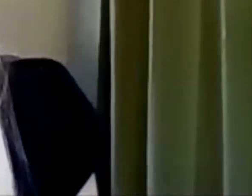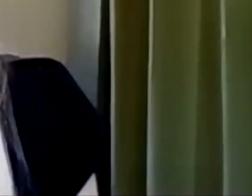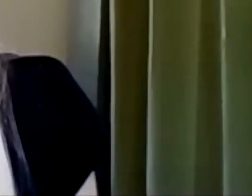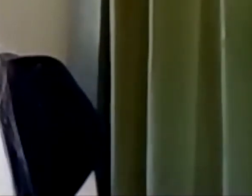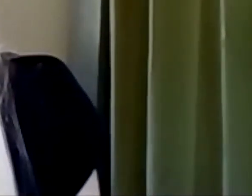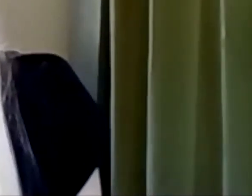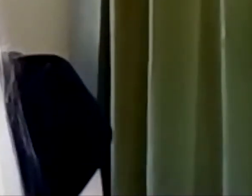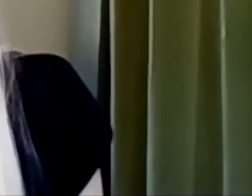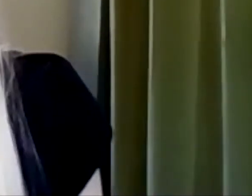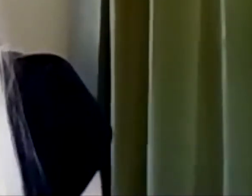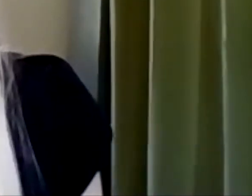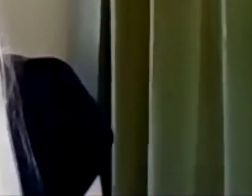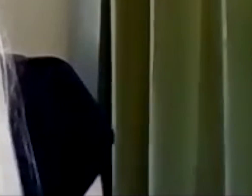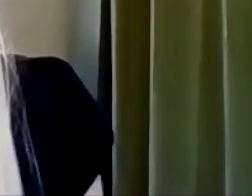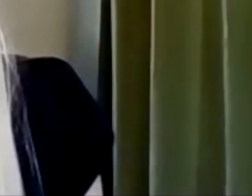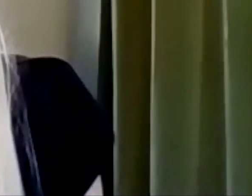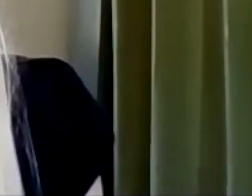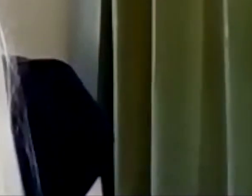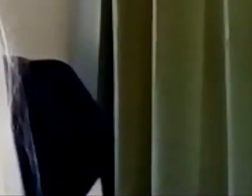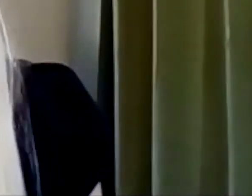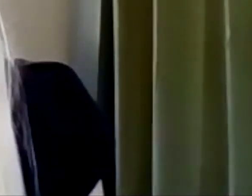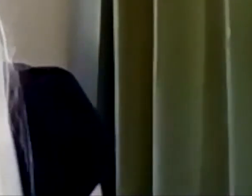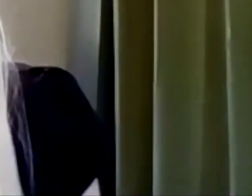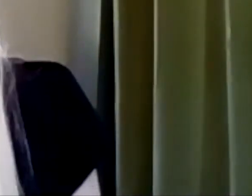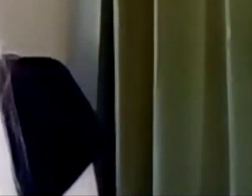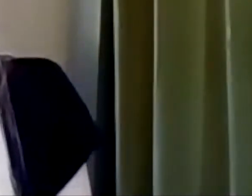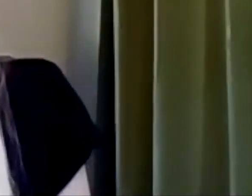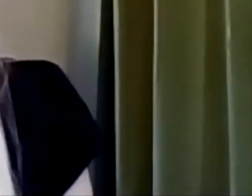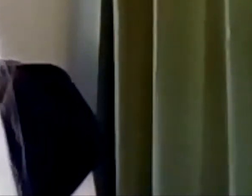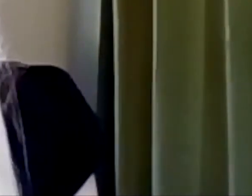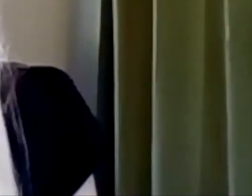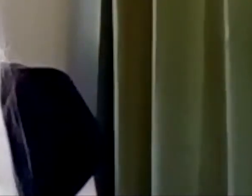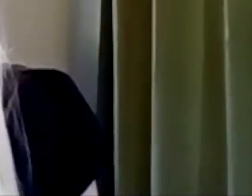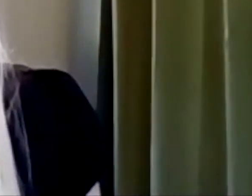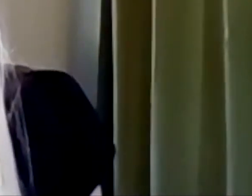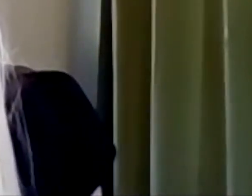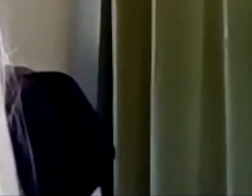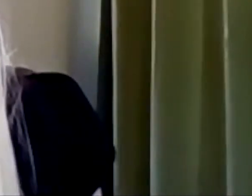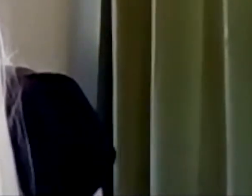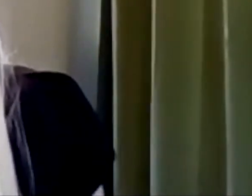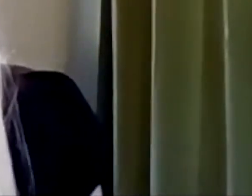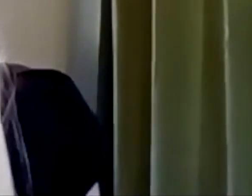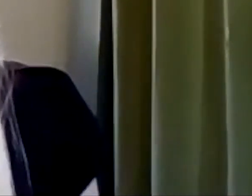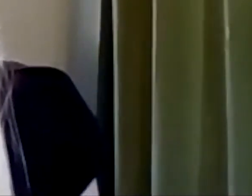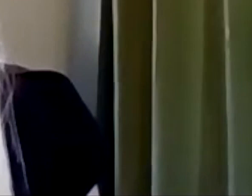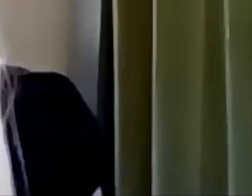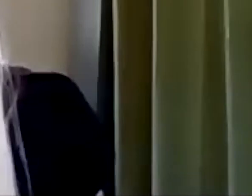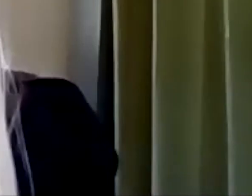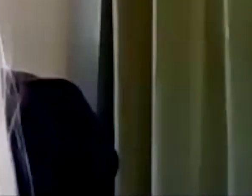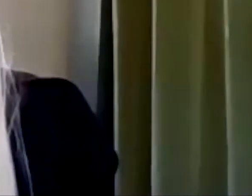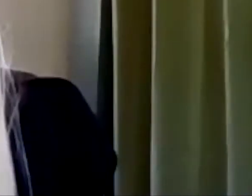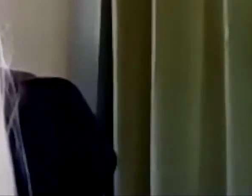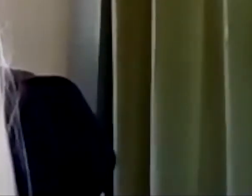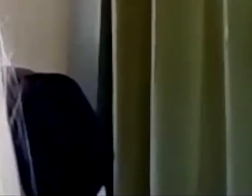so fascinating about the work that we do is that it matters, right? The stories we tell and the worlds that we create have a profound effect